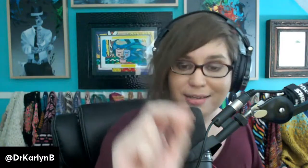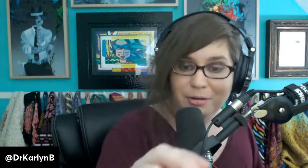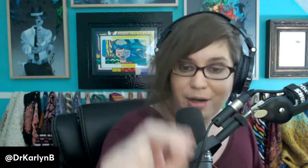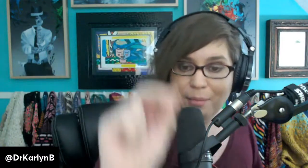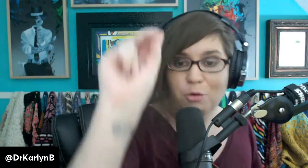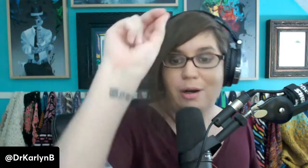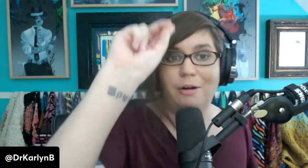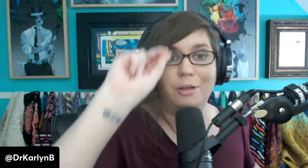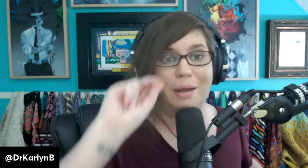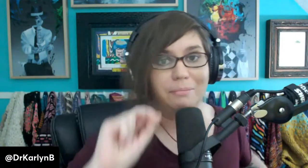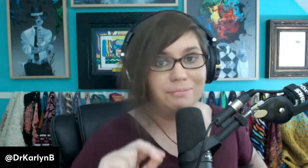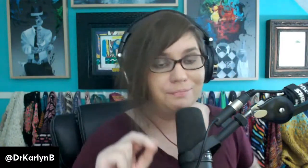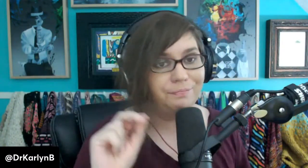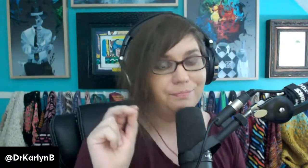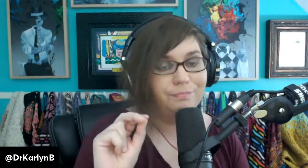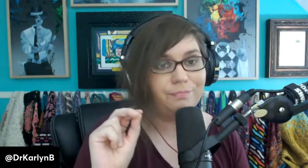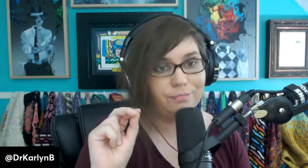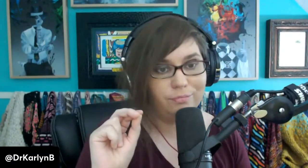That is their number one argument.